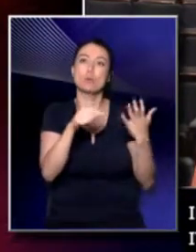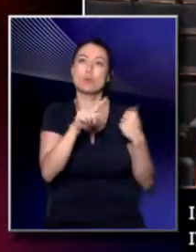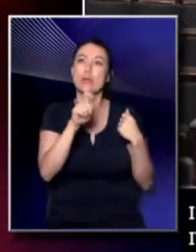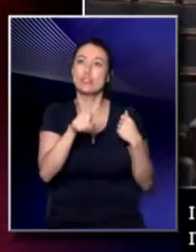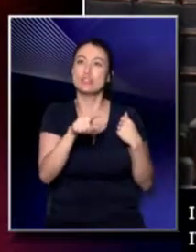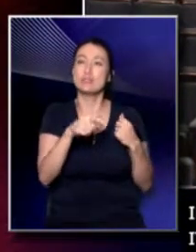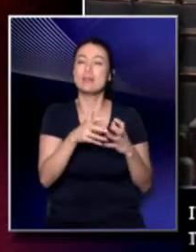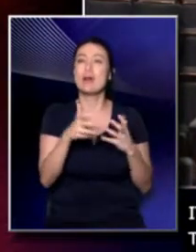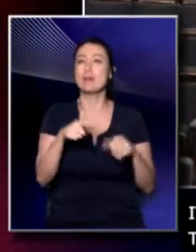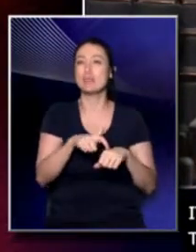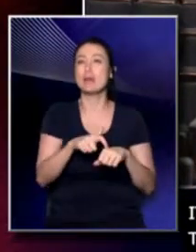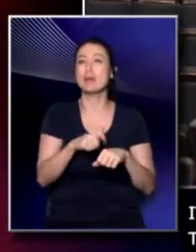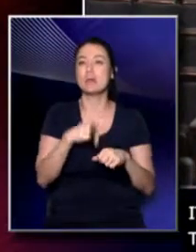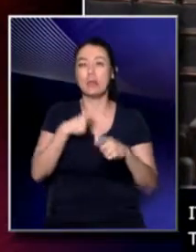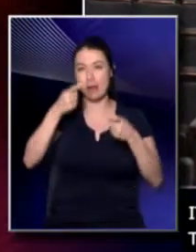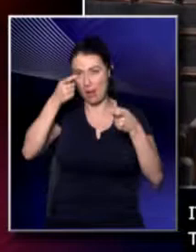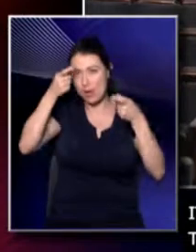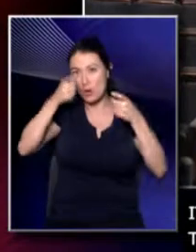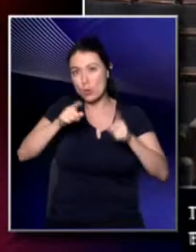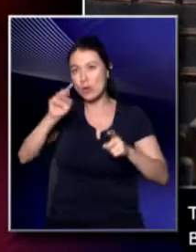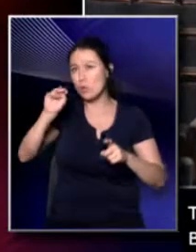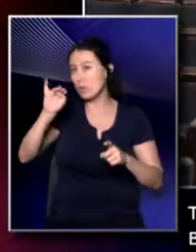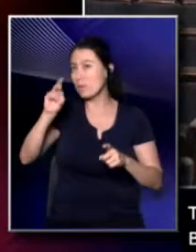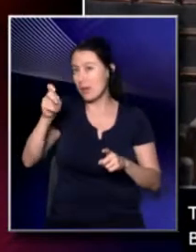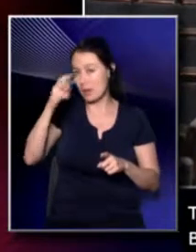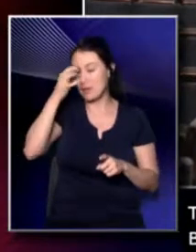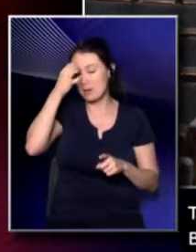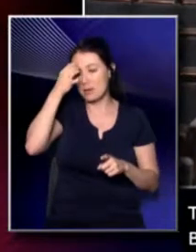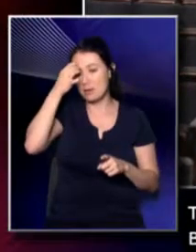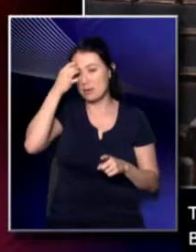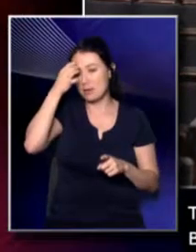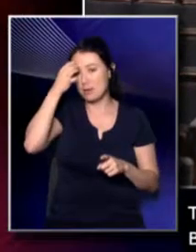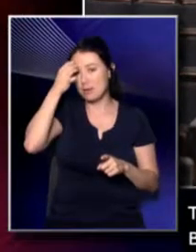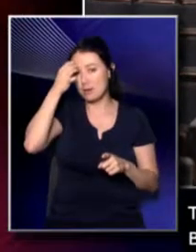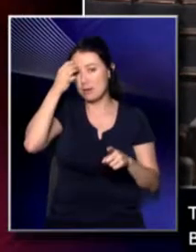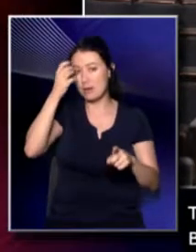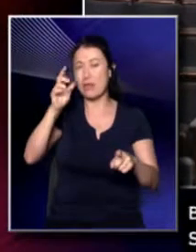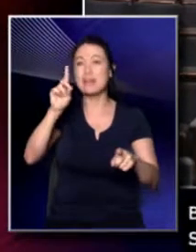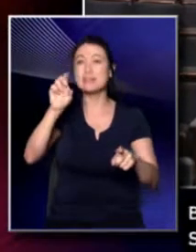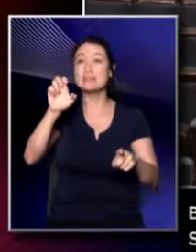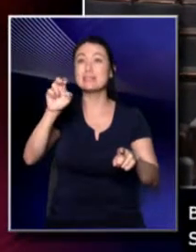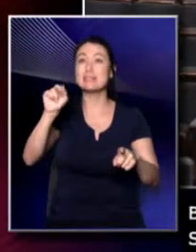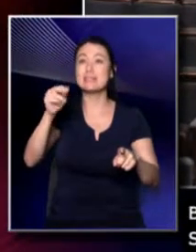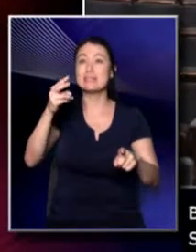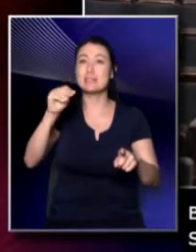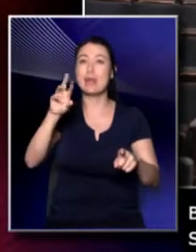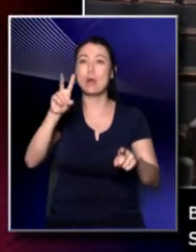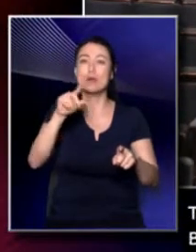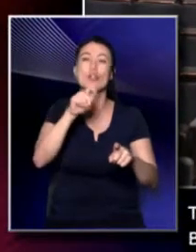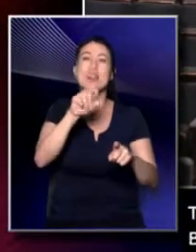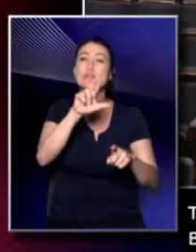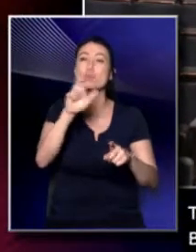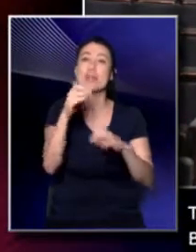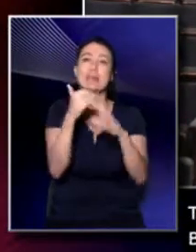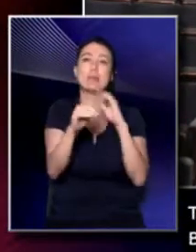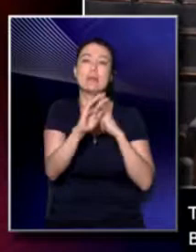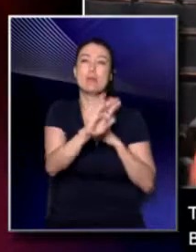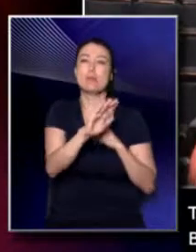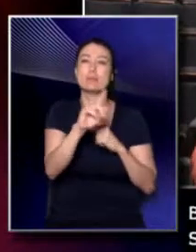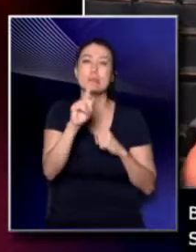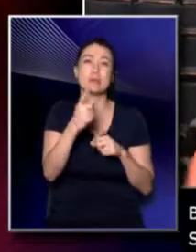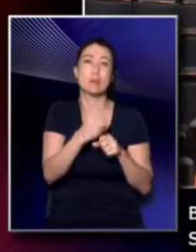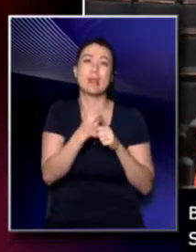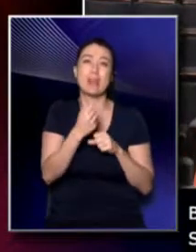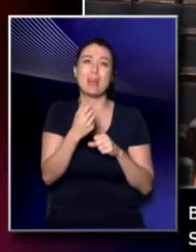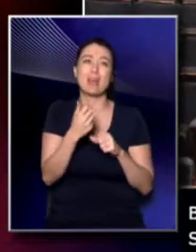But I would agree with Mike's sentiment. And Dean, like, so for instance, you're going to have to re-email yours because we only got 2 out of